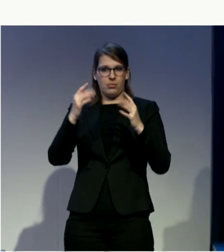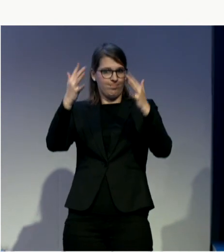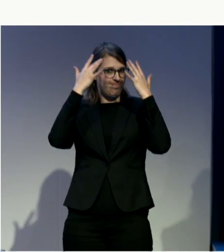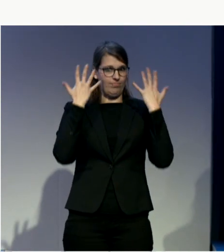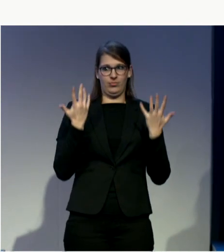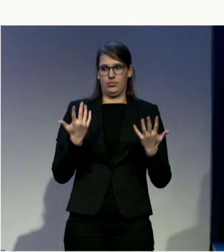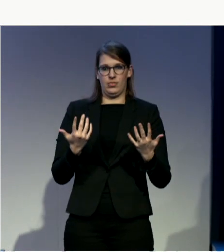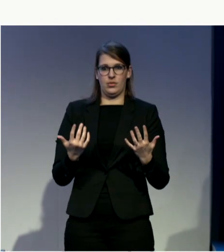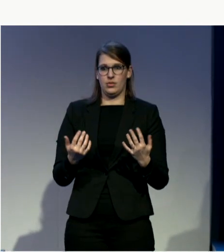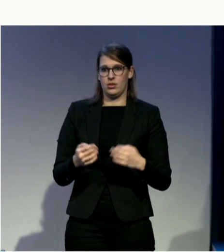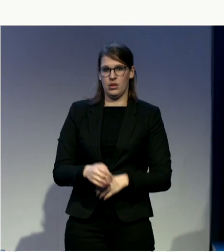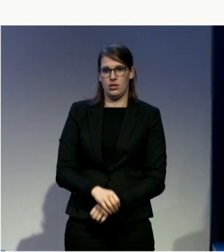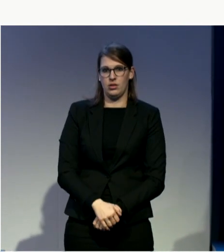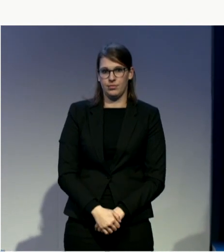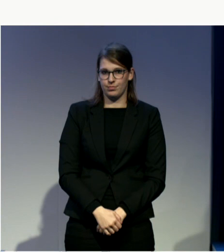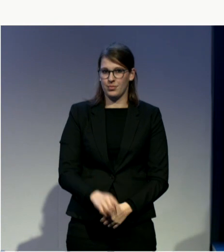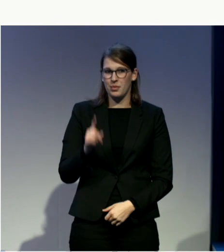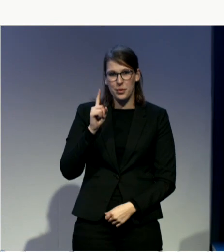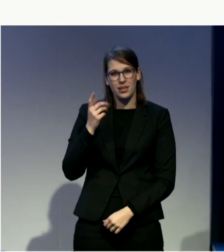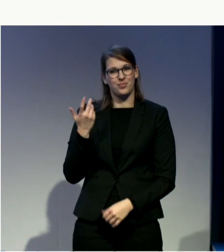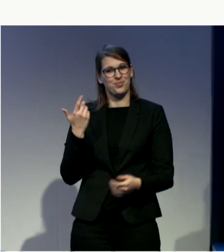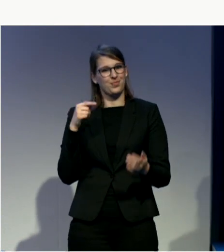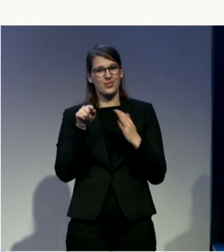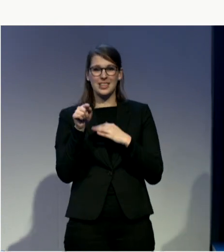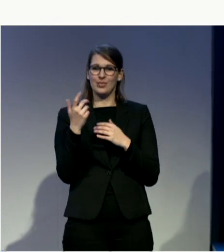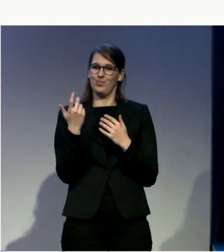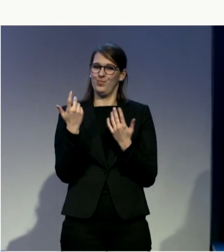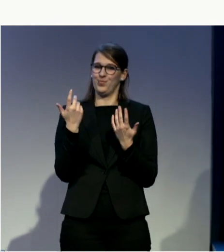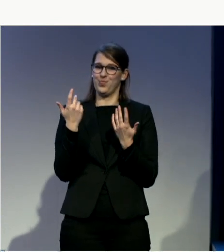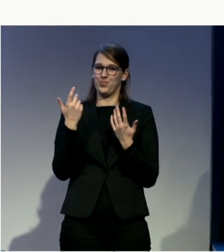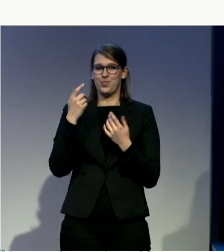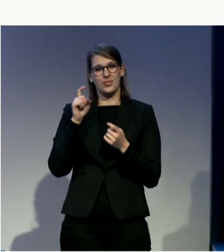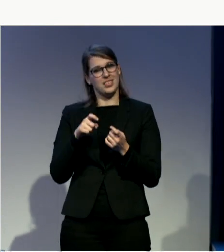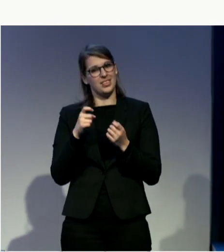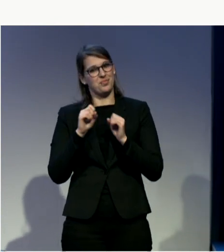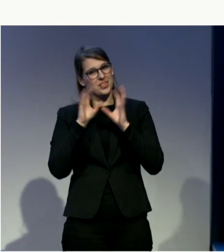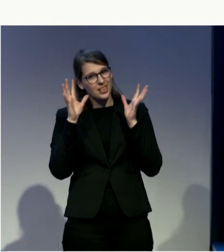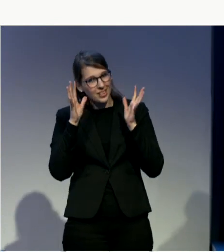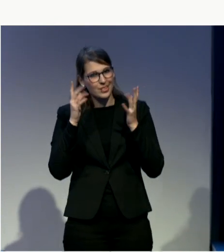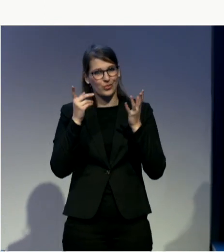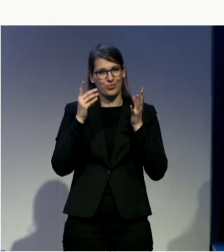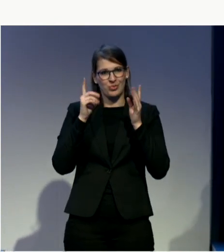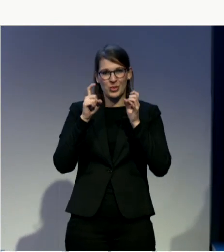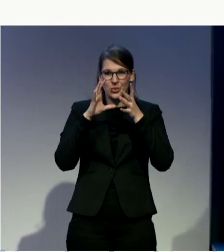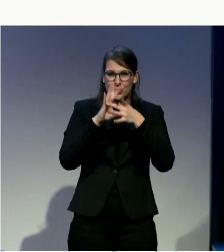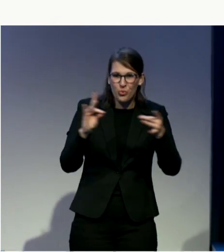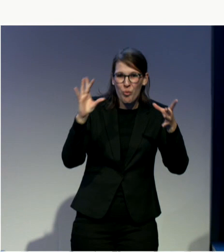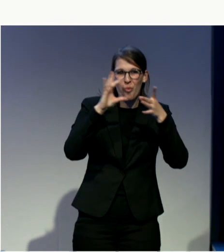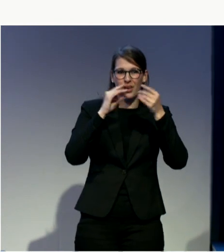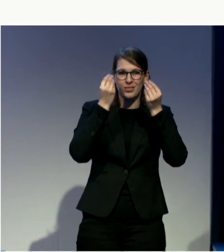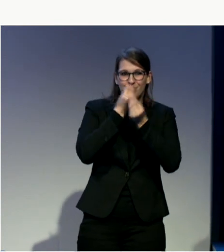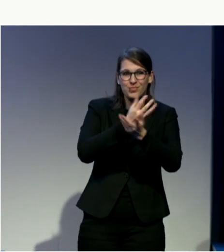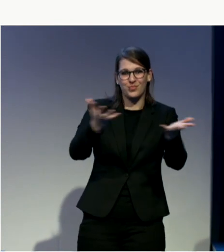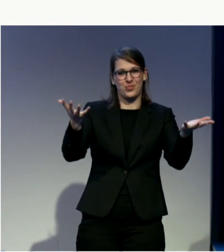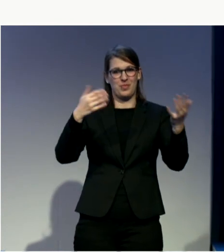need stories that actually help us explore who we are in a positive way and what our potential is, rather